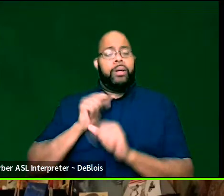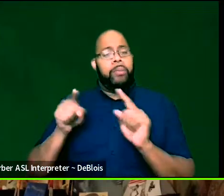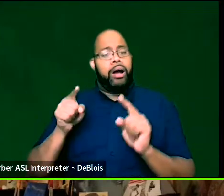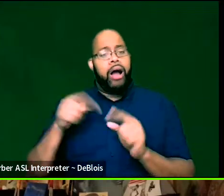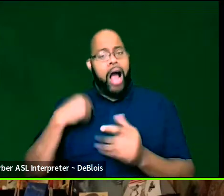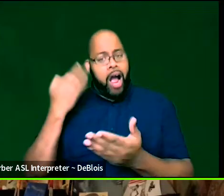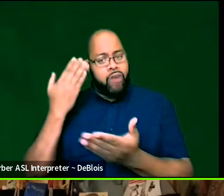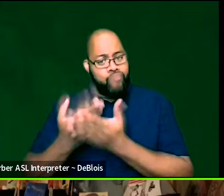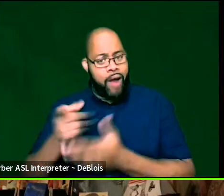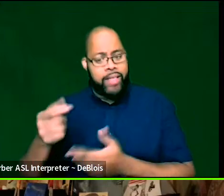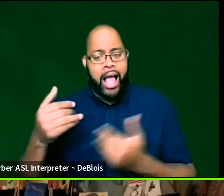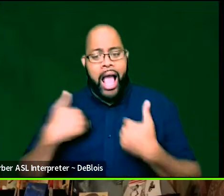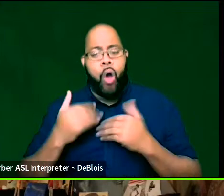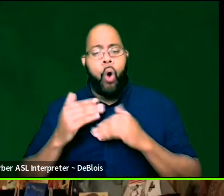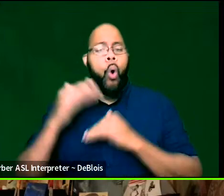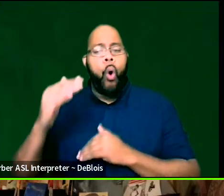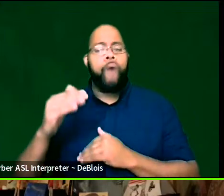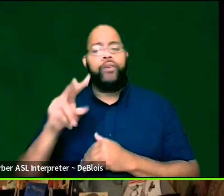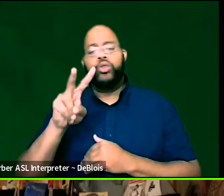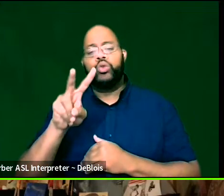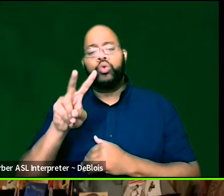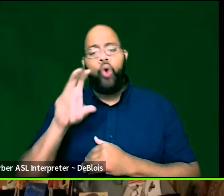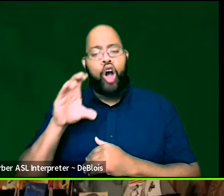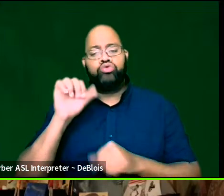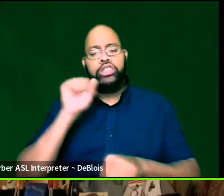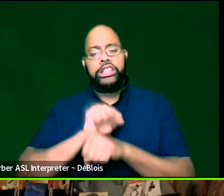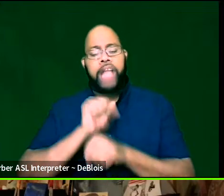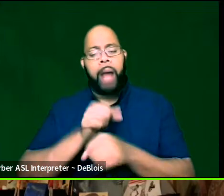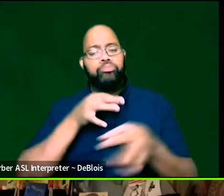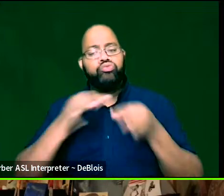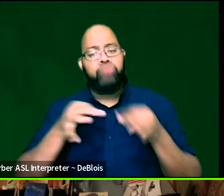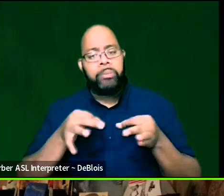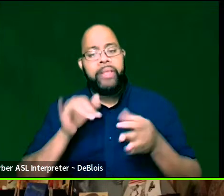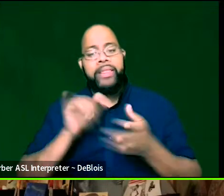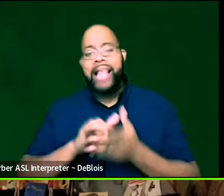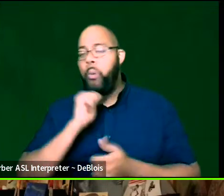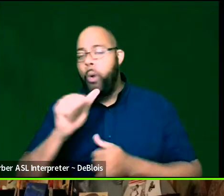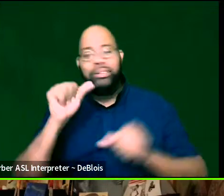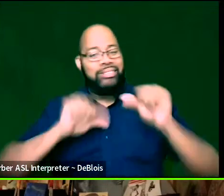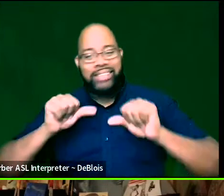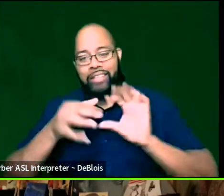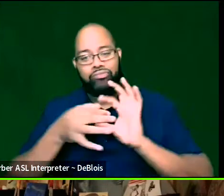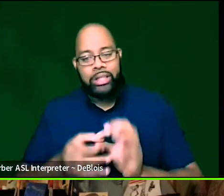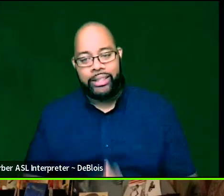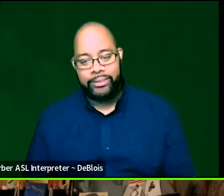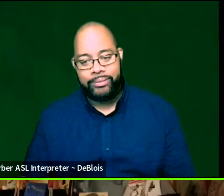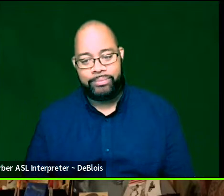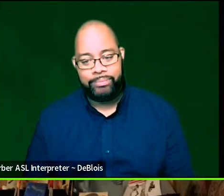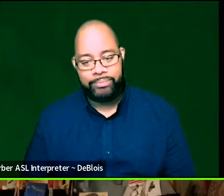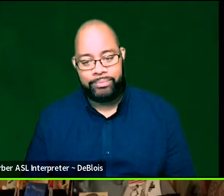got there, they had over 200 job descriptions that weren't scientists.